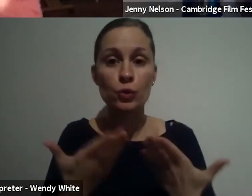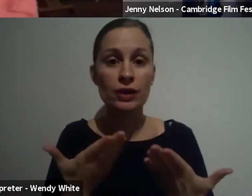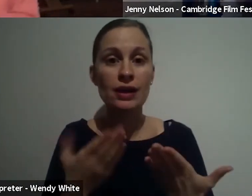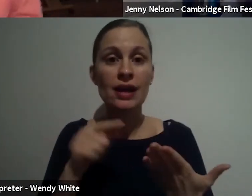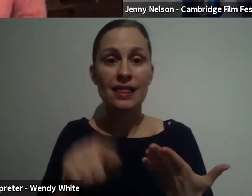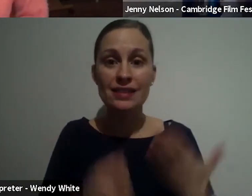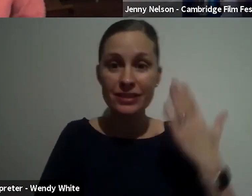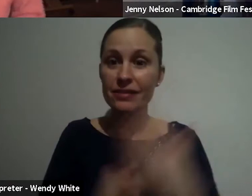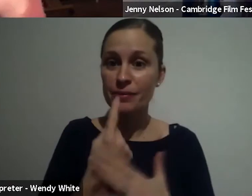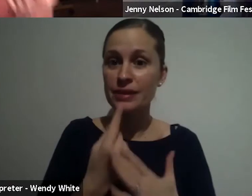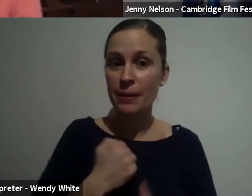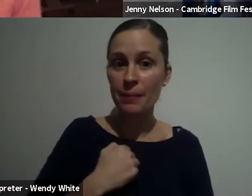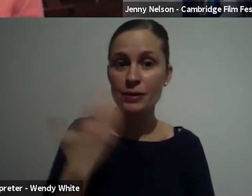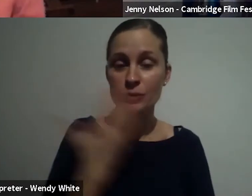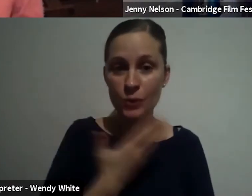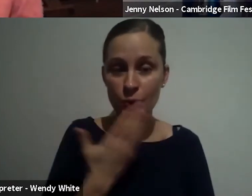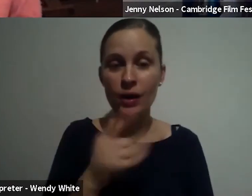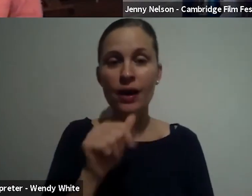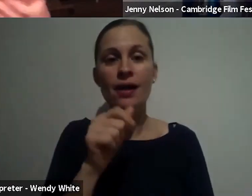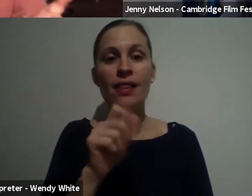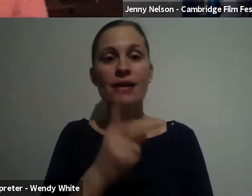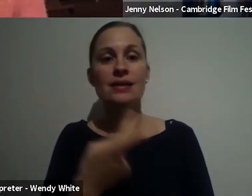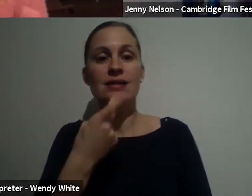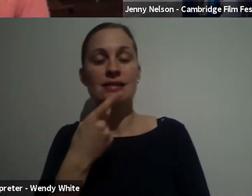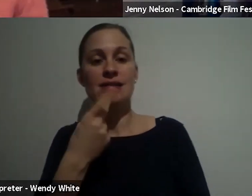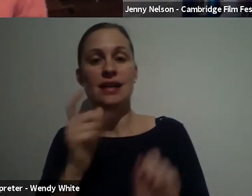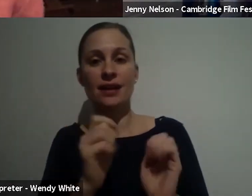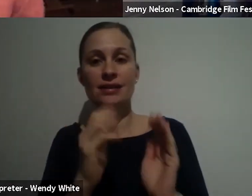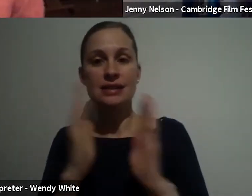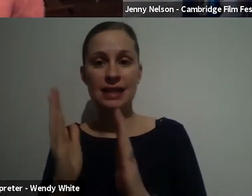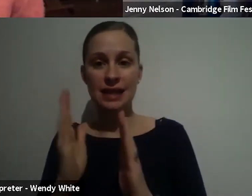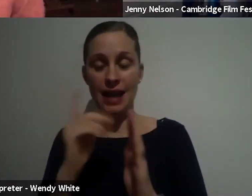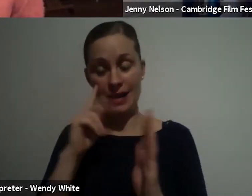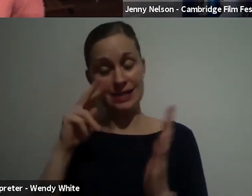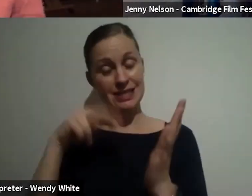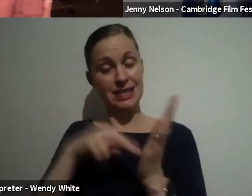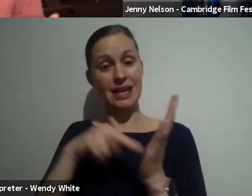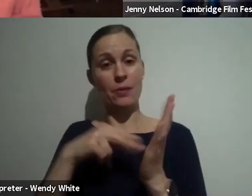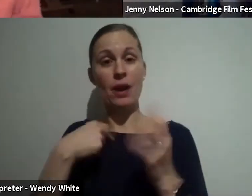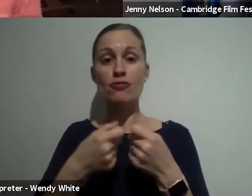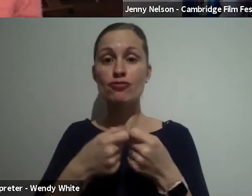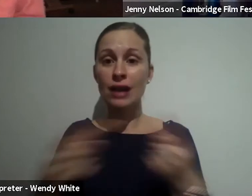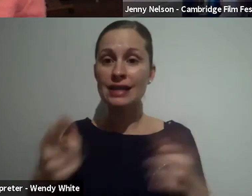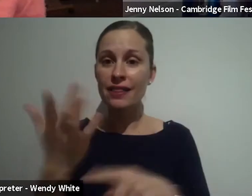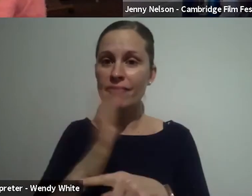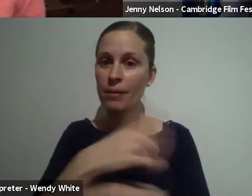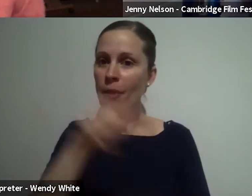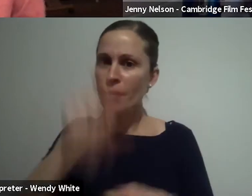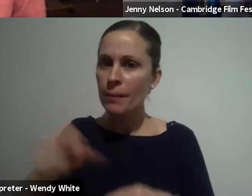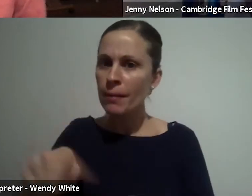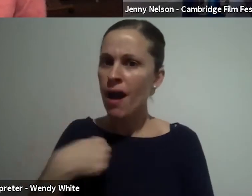my school. And as I can see now, after releasing the film, it happened to many other people that